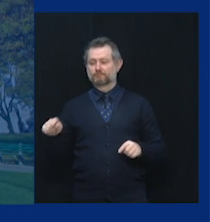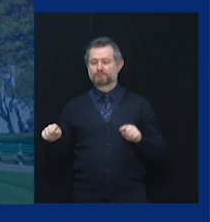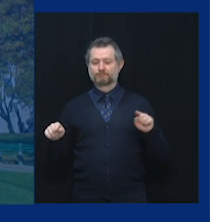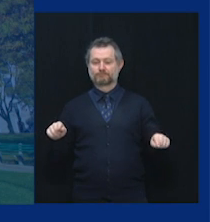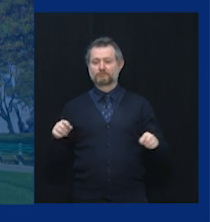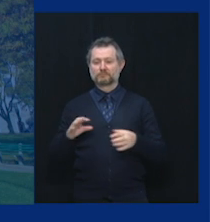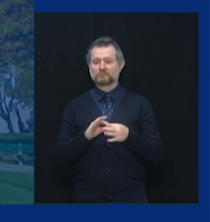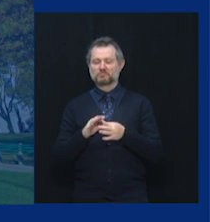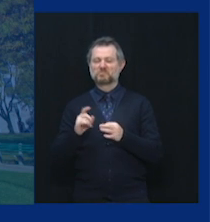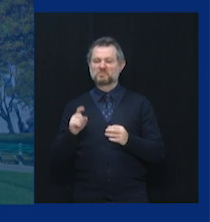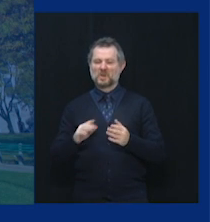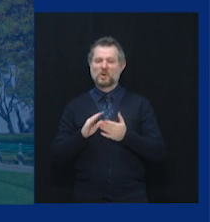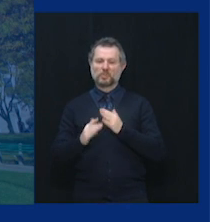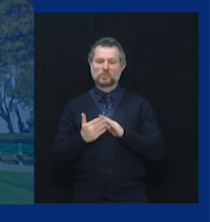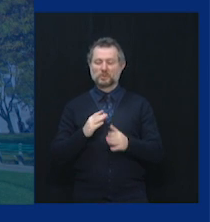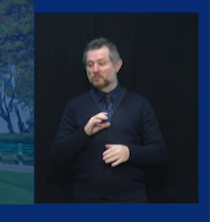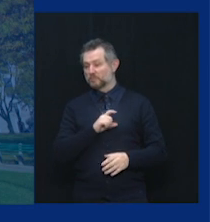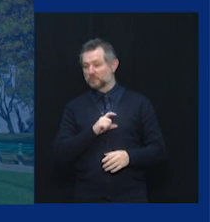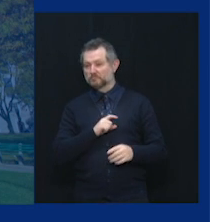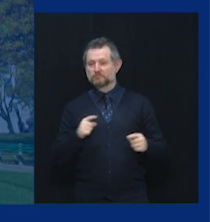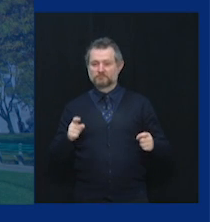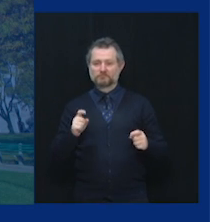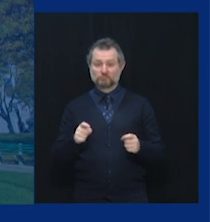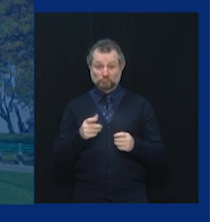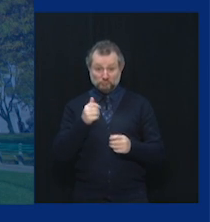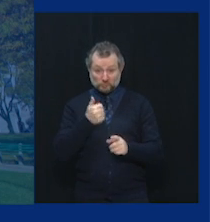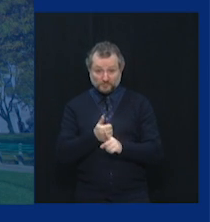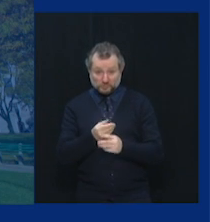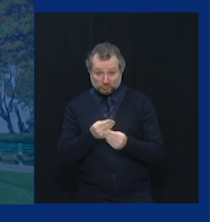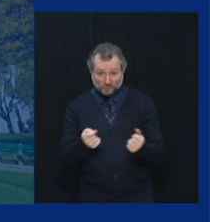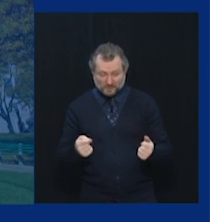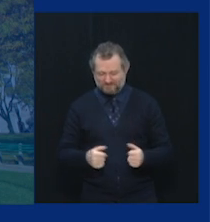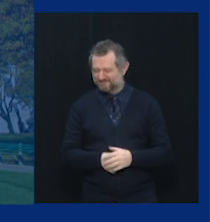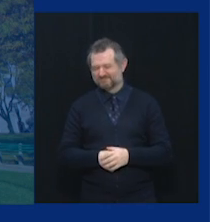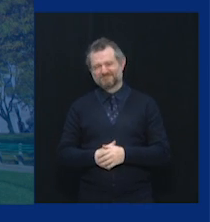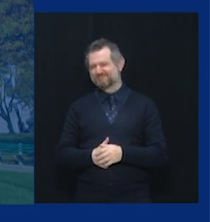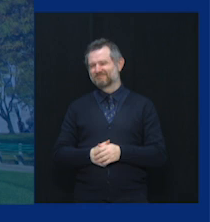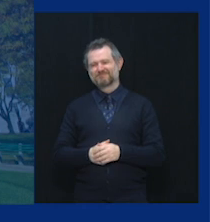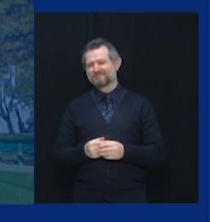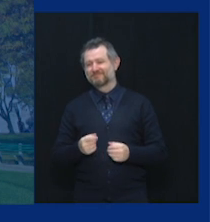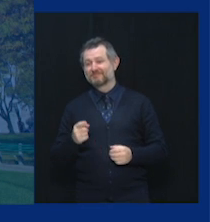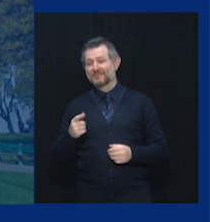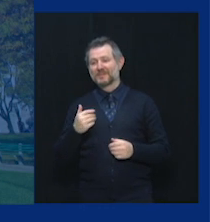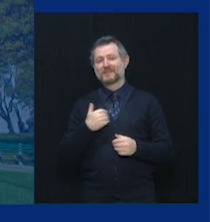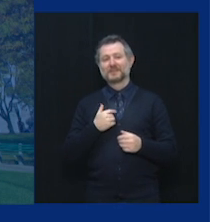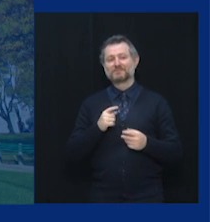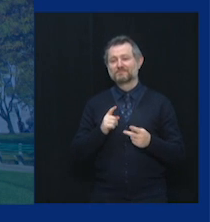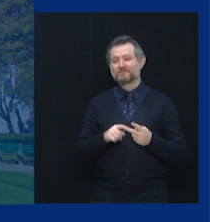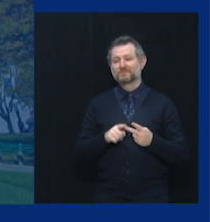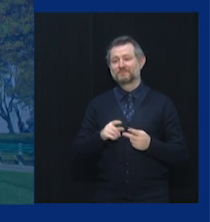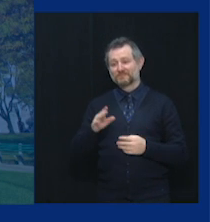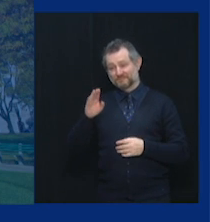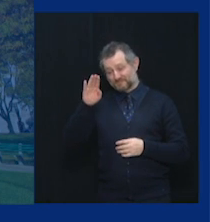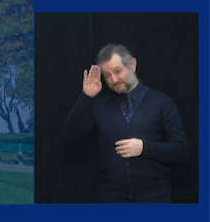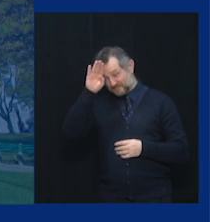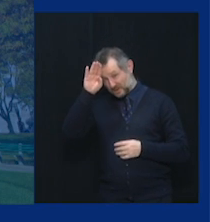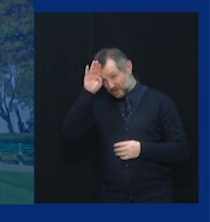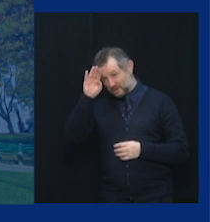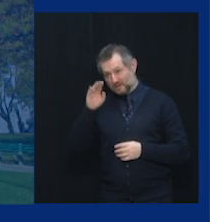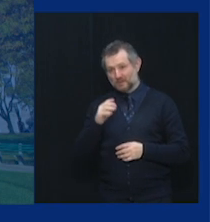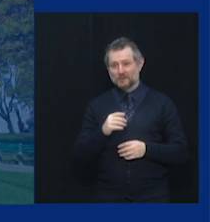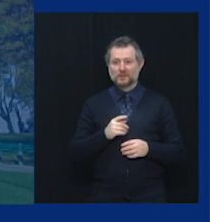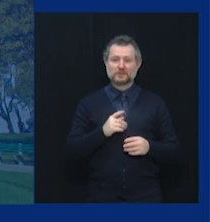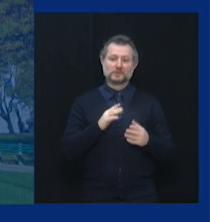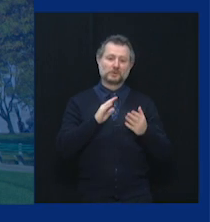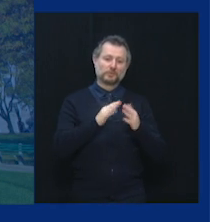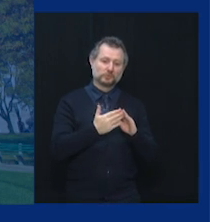fix itself. The communities, we have 500 communities with police departments. Put the people at the table